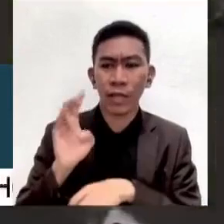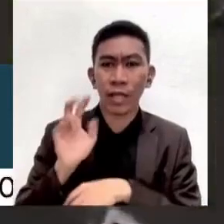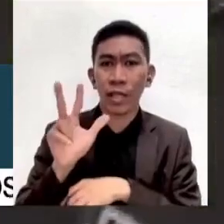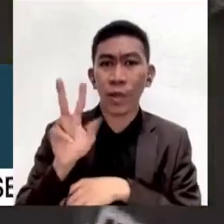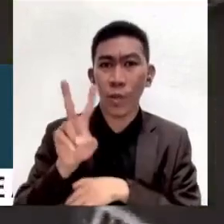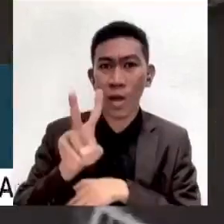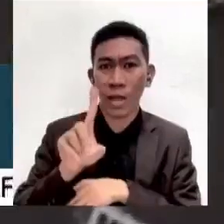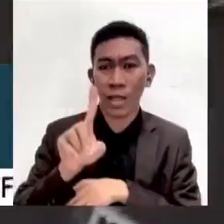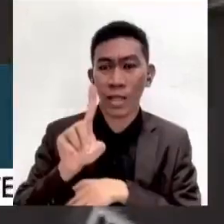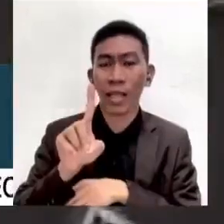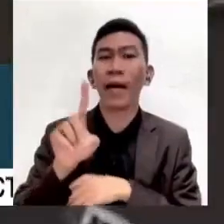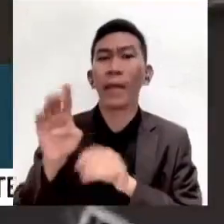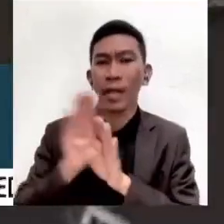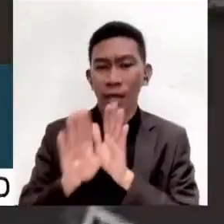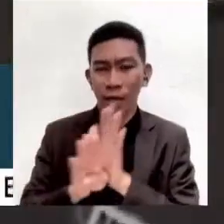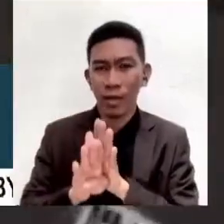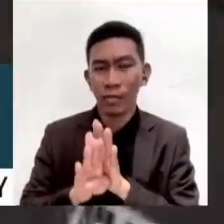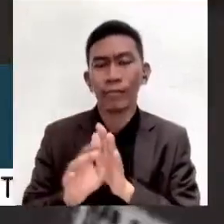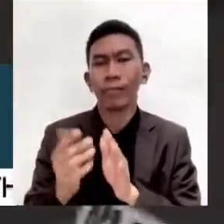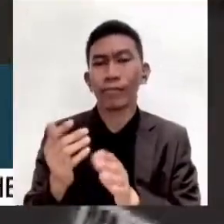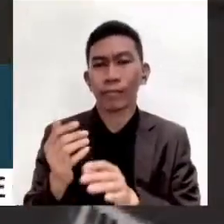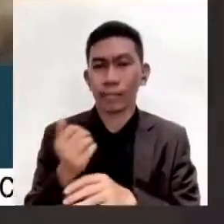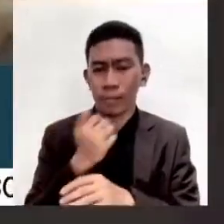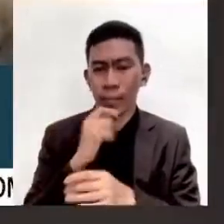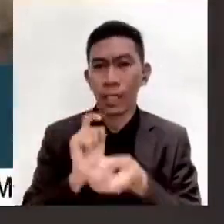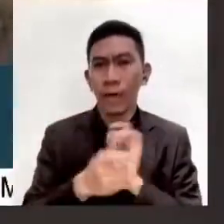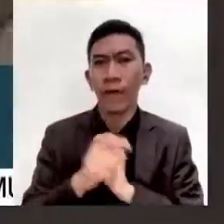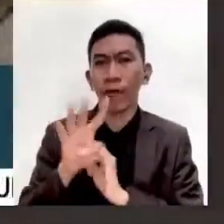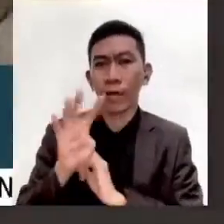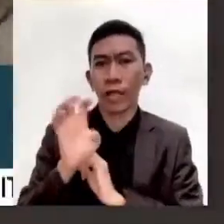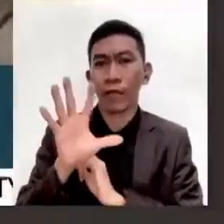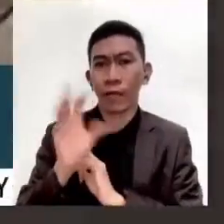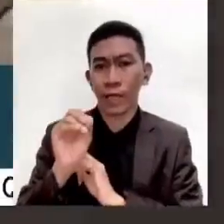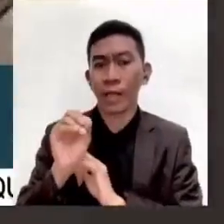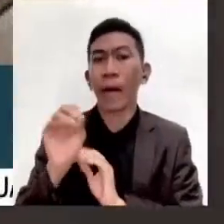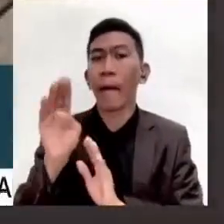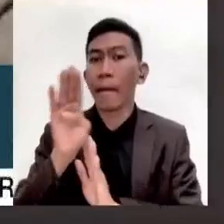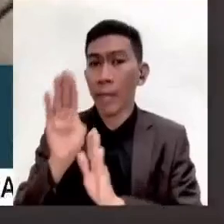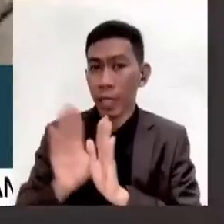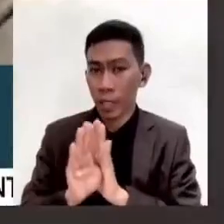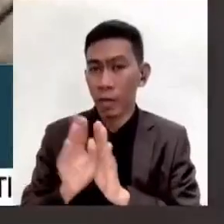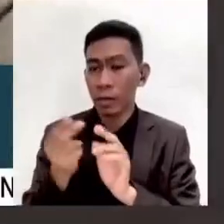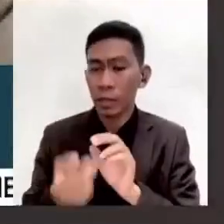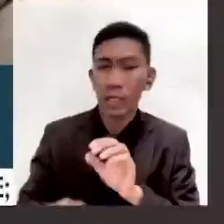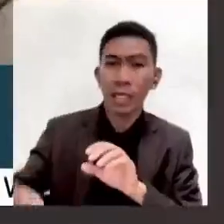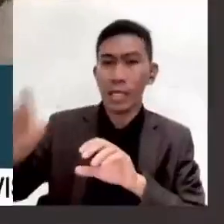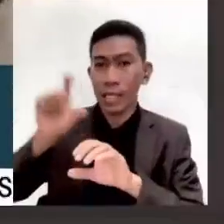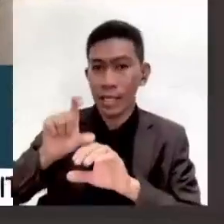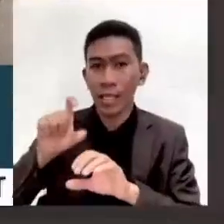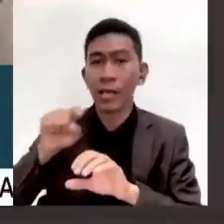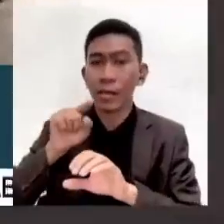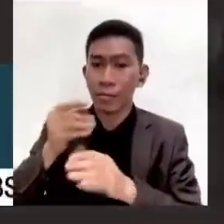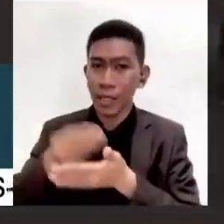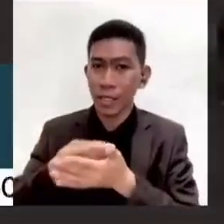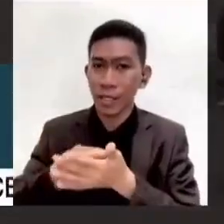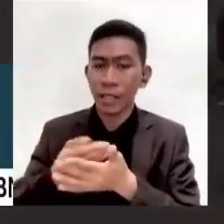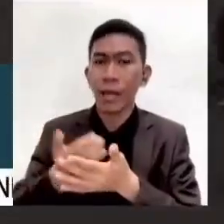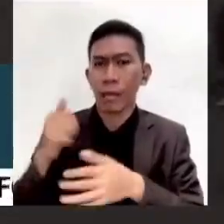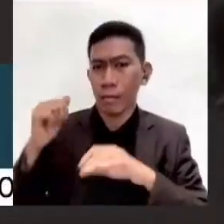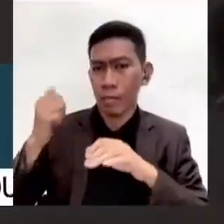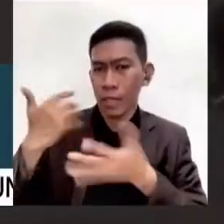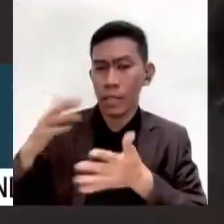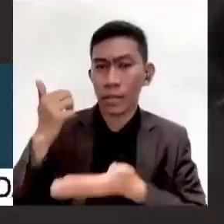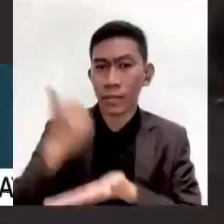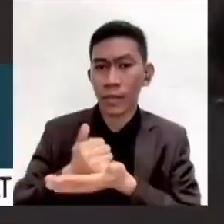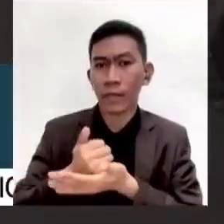a 450 billion peso hike was approved by lawmakers. The Institute for Leadership,